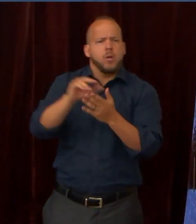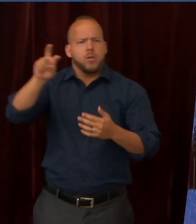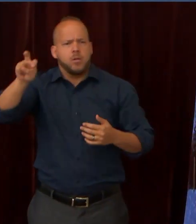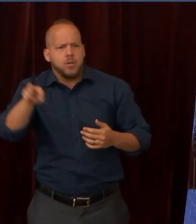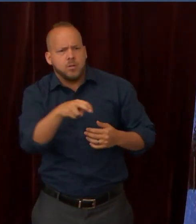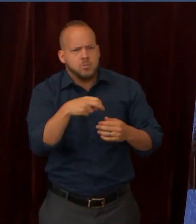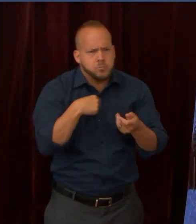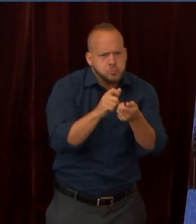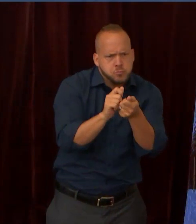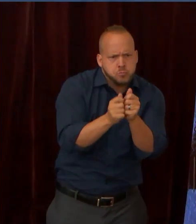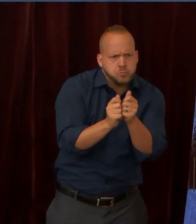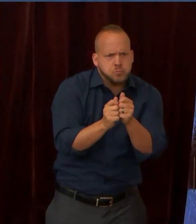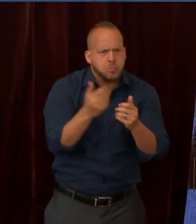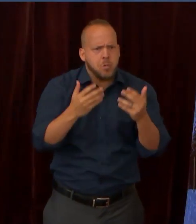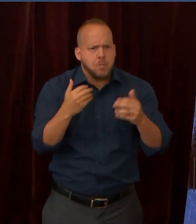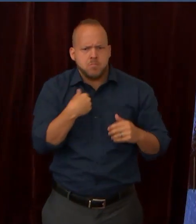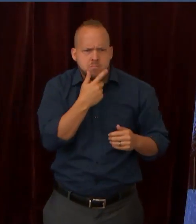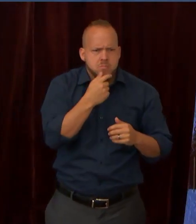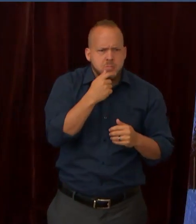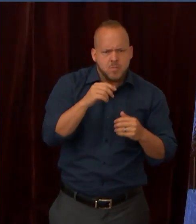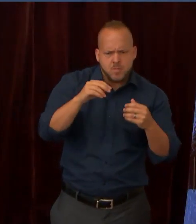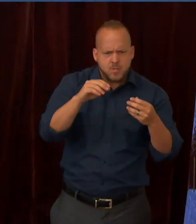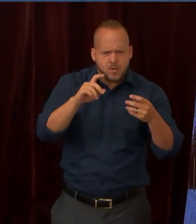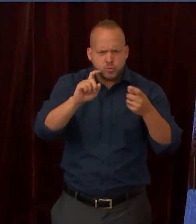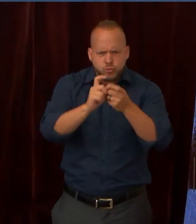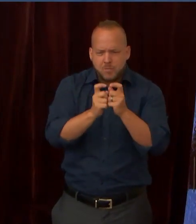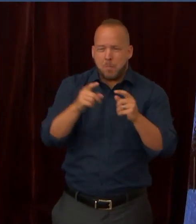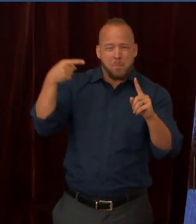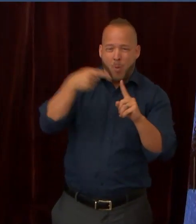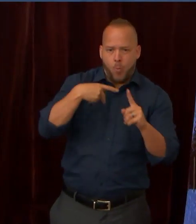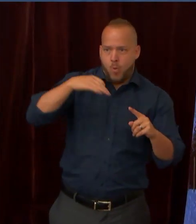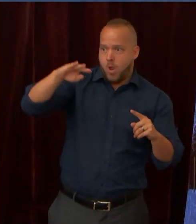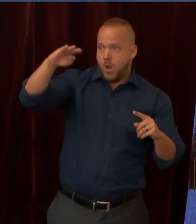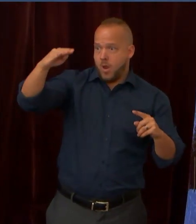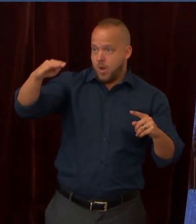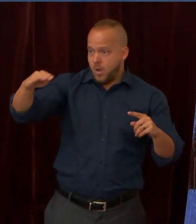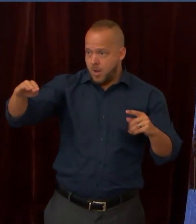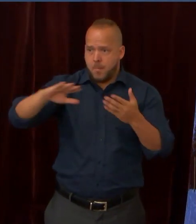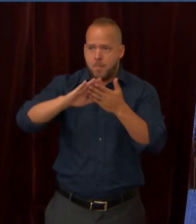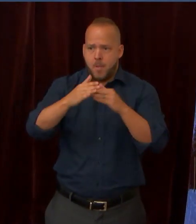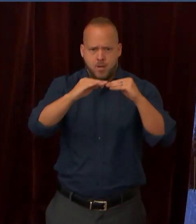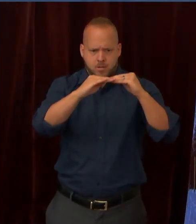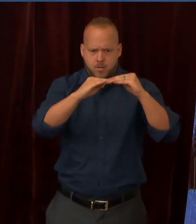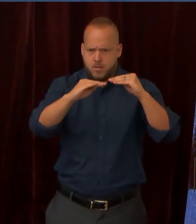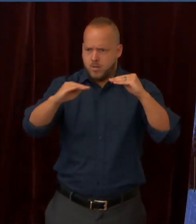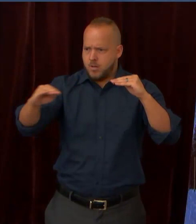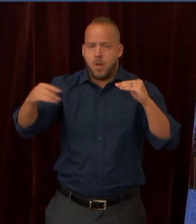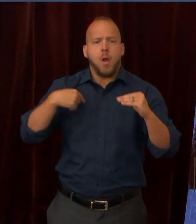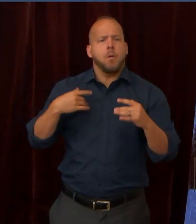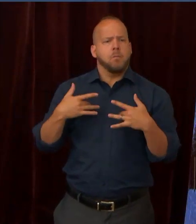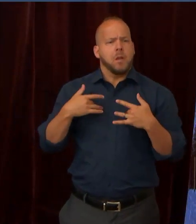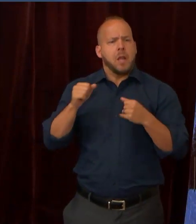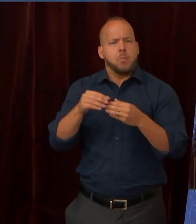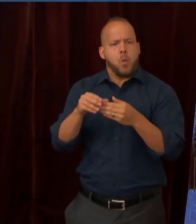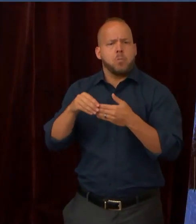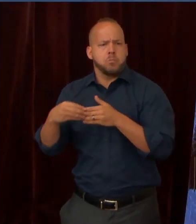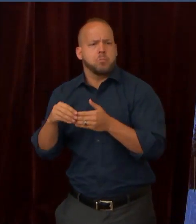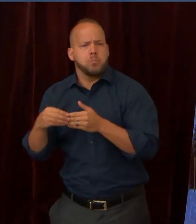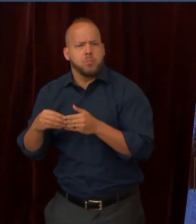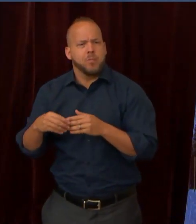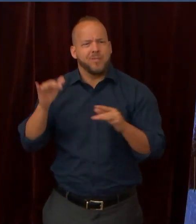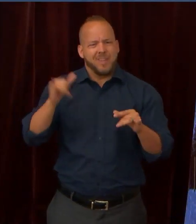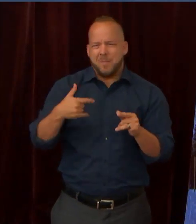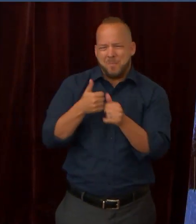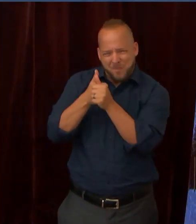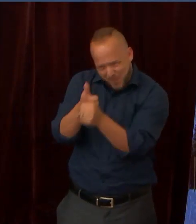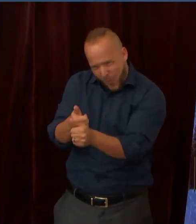now. So I hope that's going to be successful in your neck of the woods. Any final words, Governor? No,